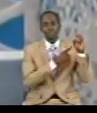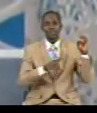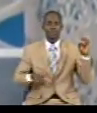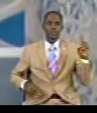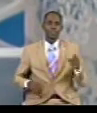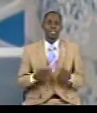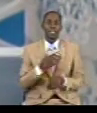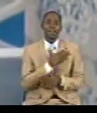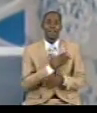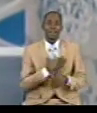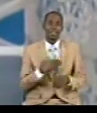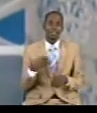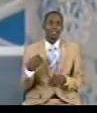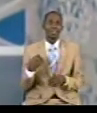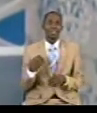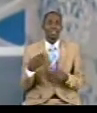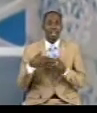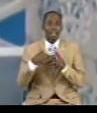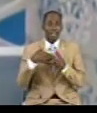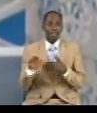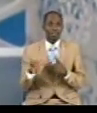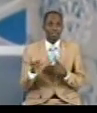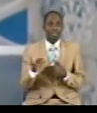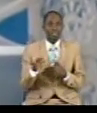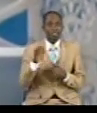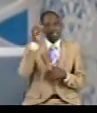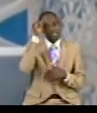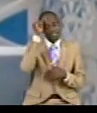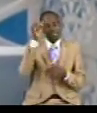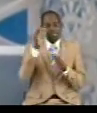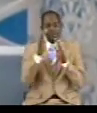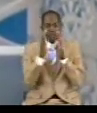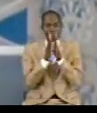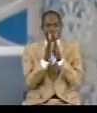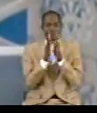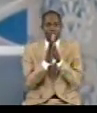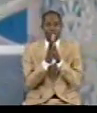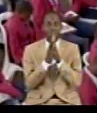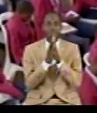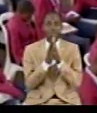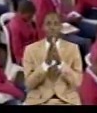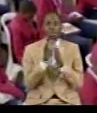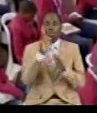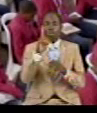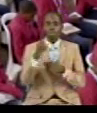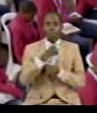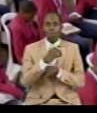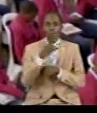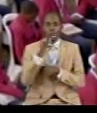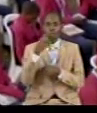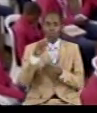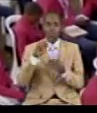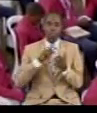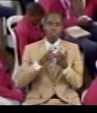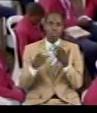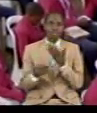and after his prayers on a particular day during the ministration,